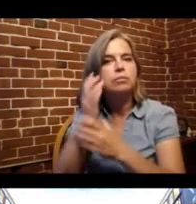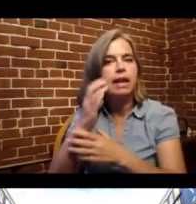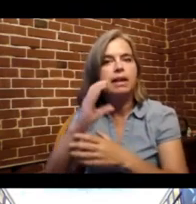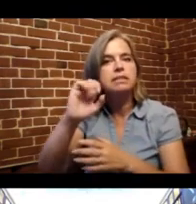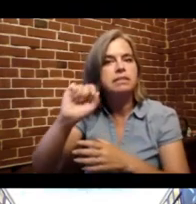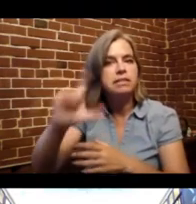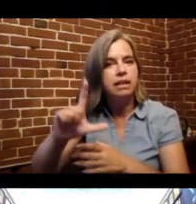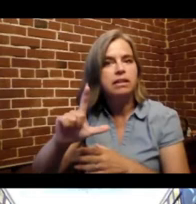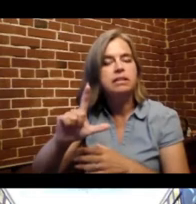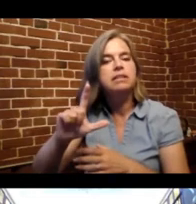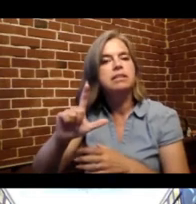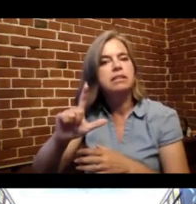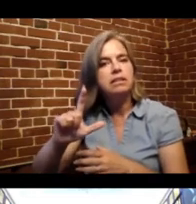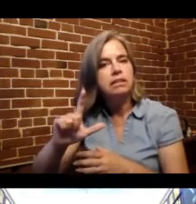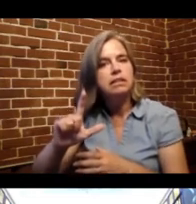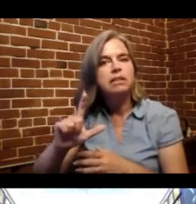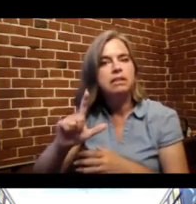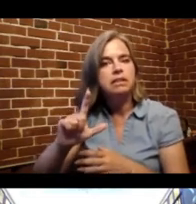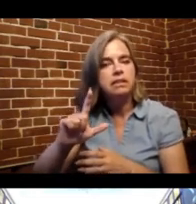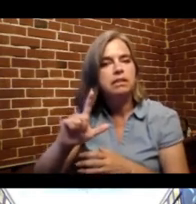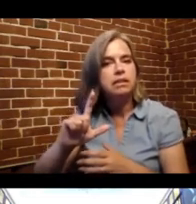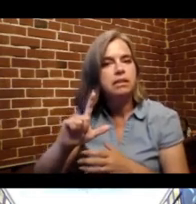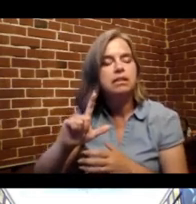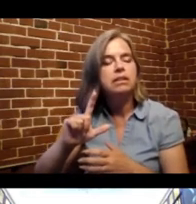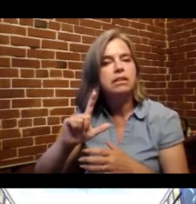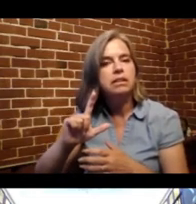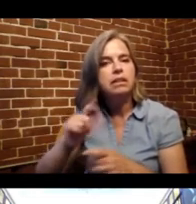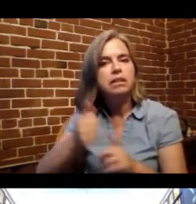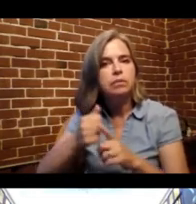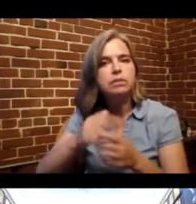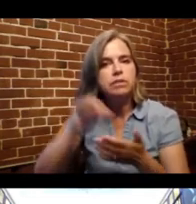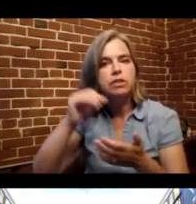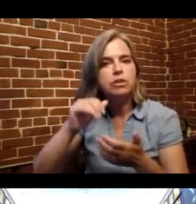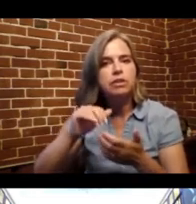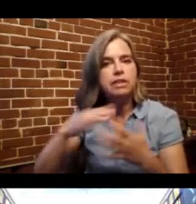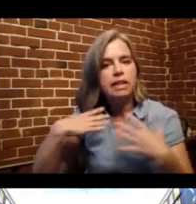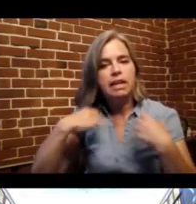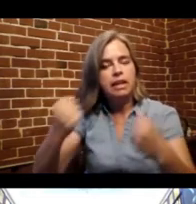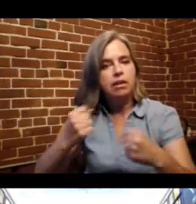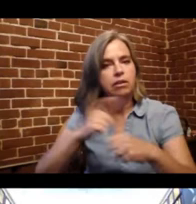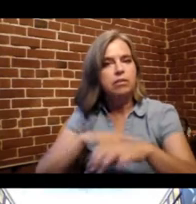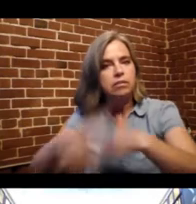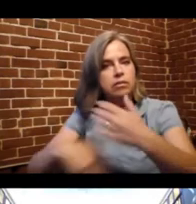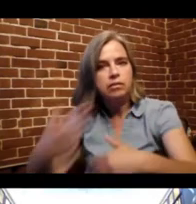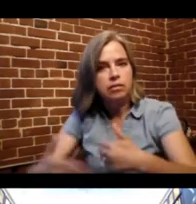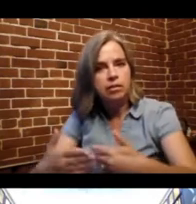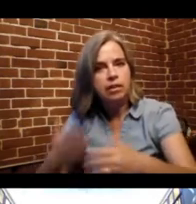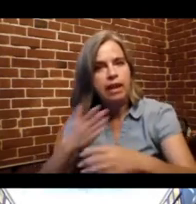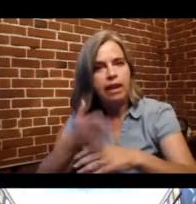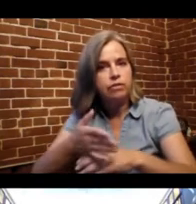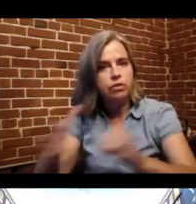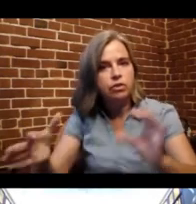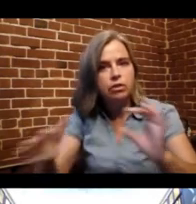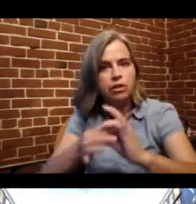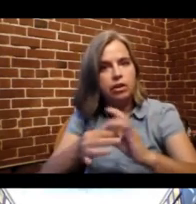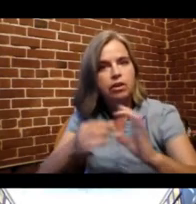how plant cells learn to heal over time after grafting. So many of them